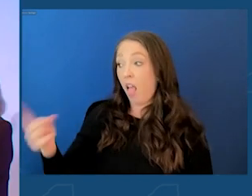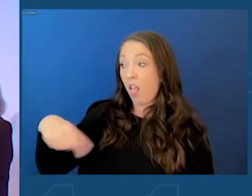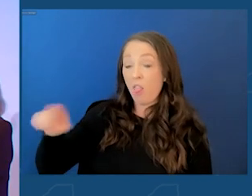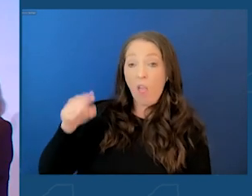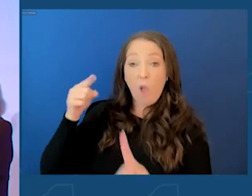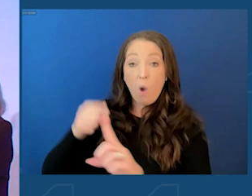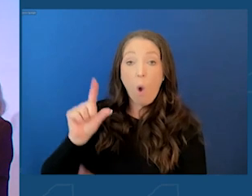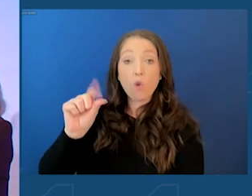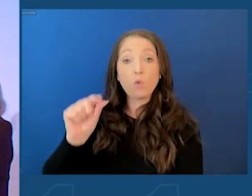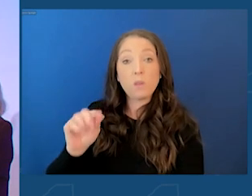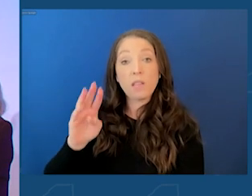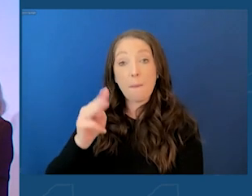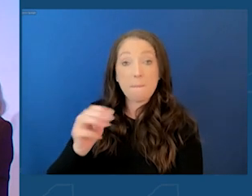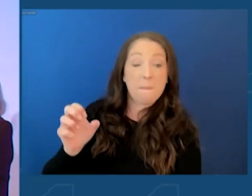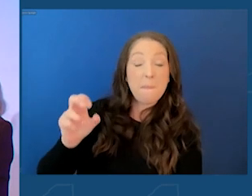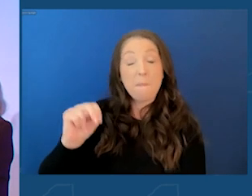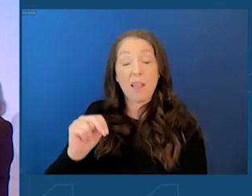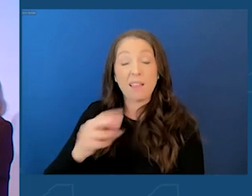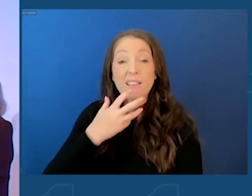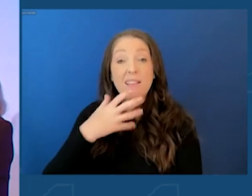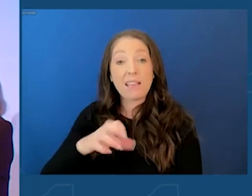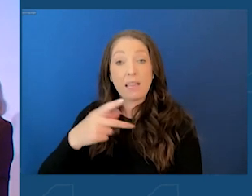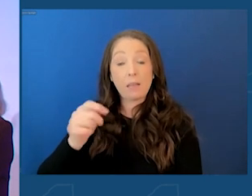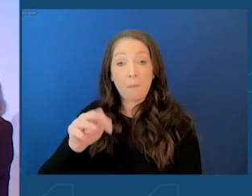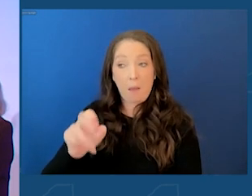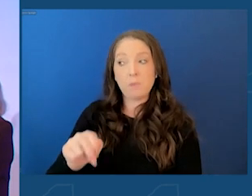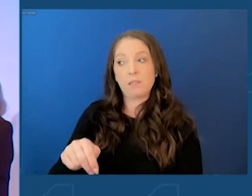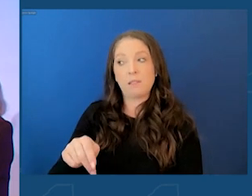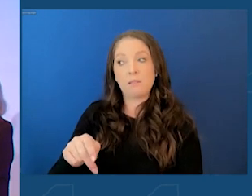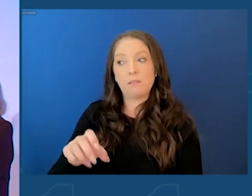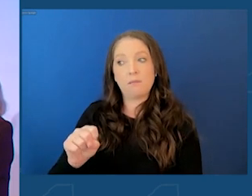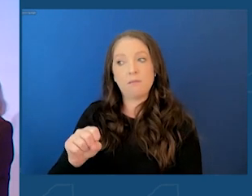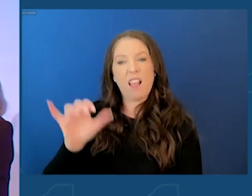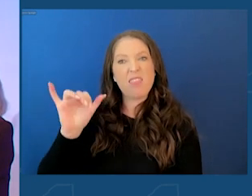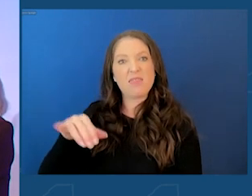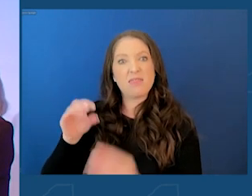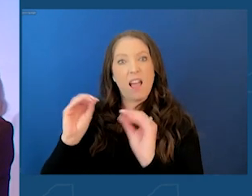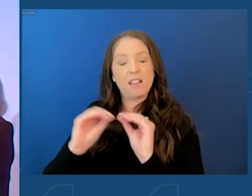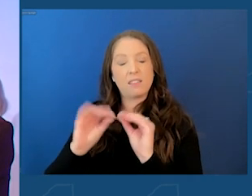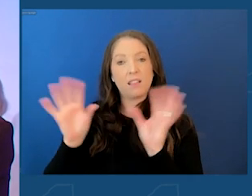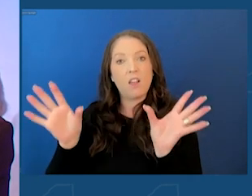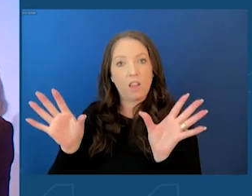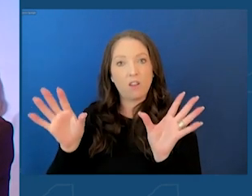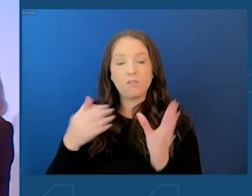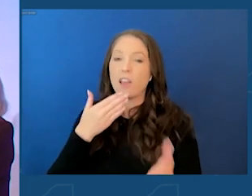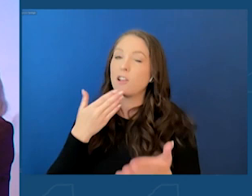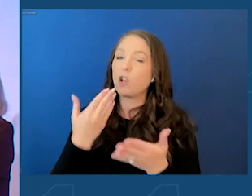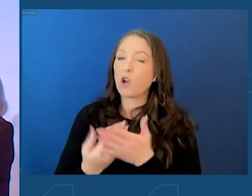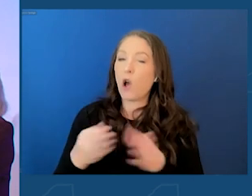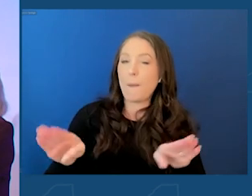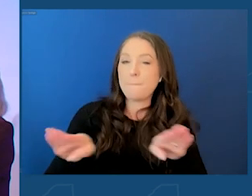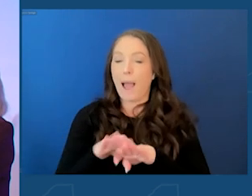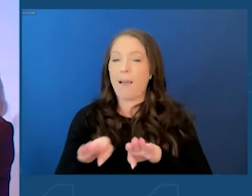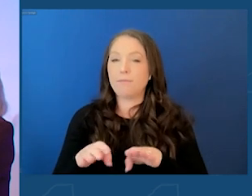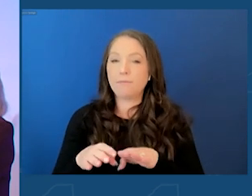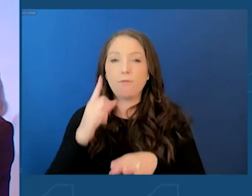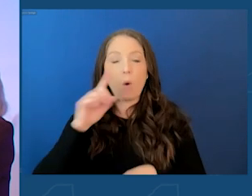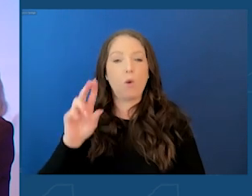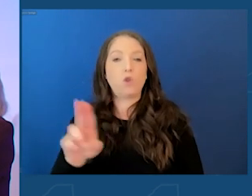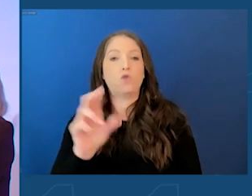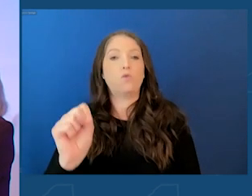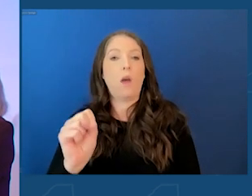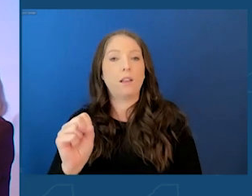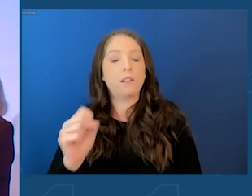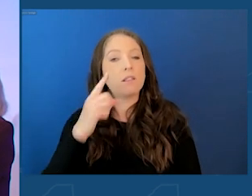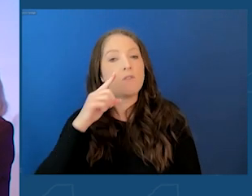this decade, are making it very clear. It is a very good bet to bet on the United States when it comes to taking bold